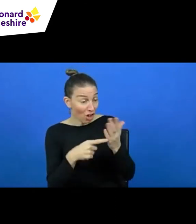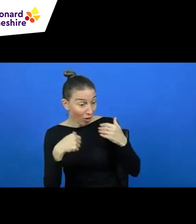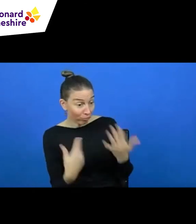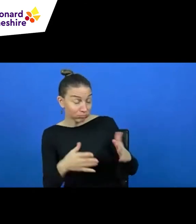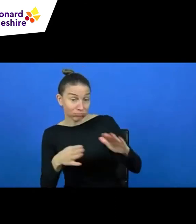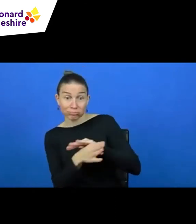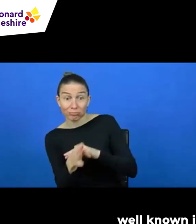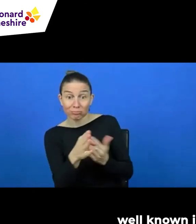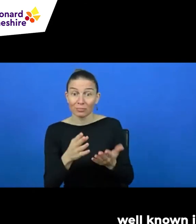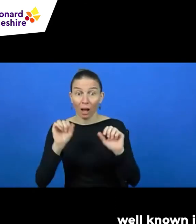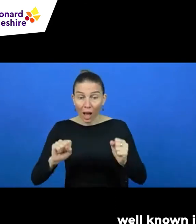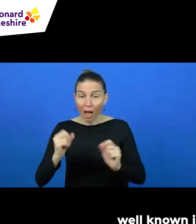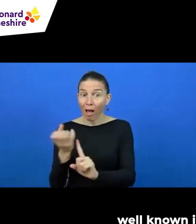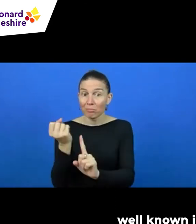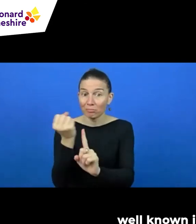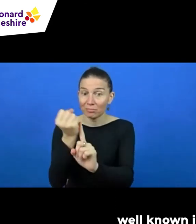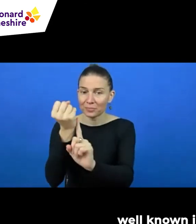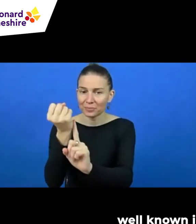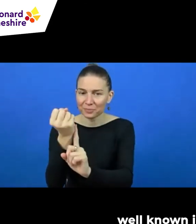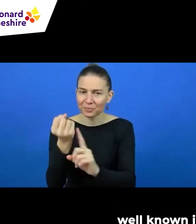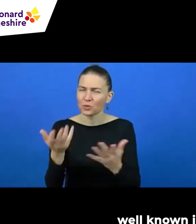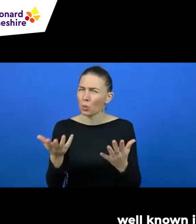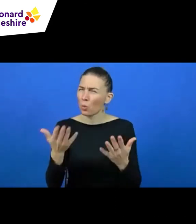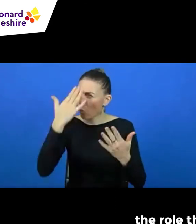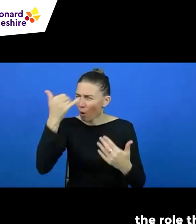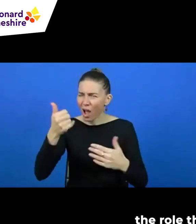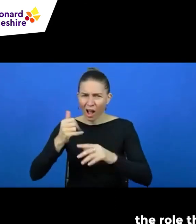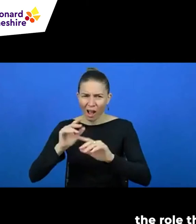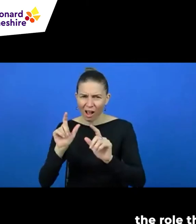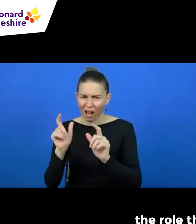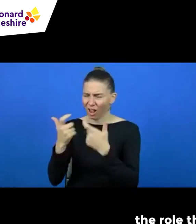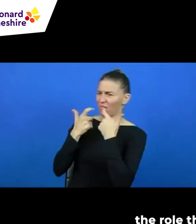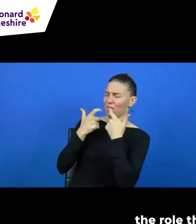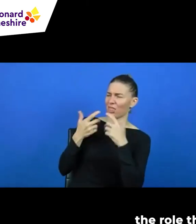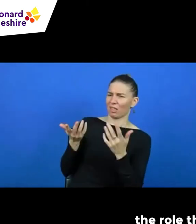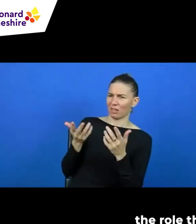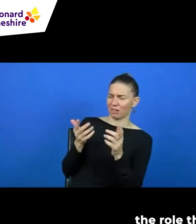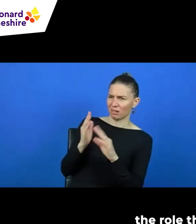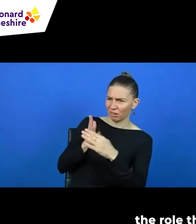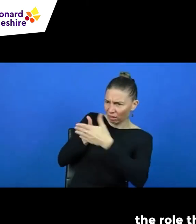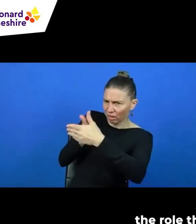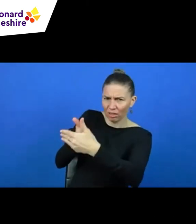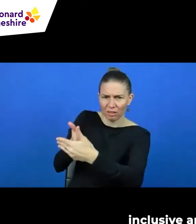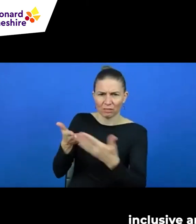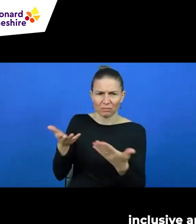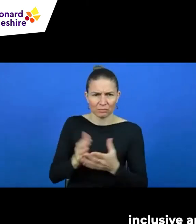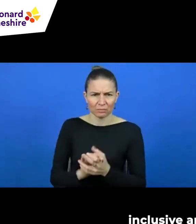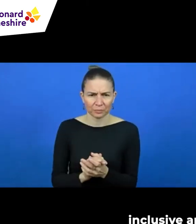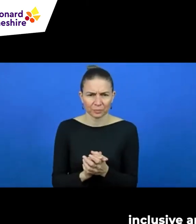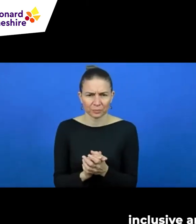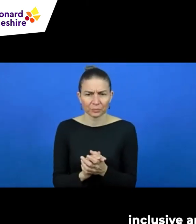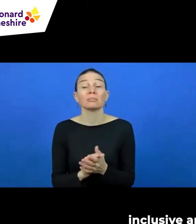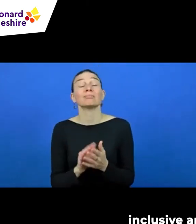will well-known in the disability sector to talk about the role of inclusive leadership plays to make inclusive